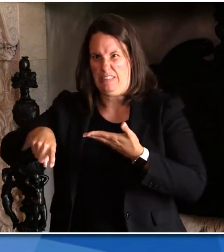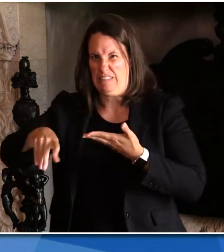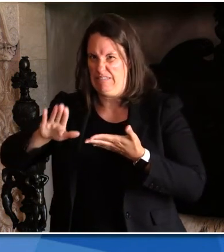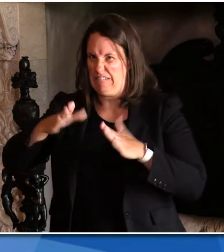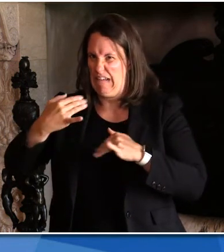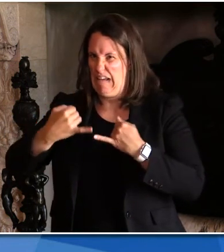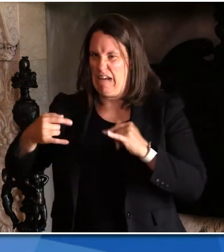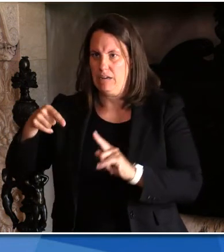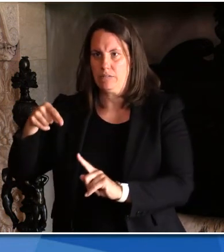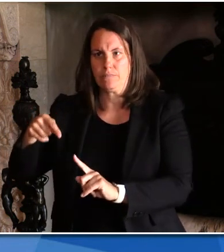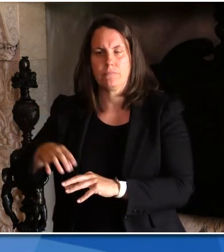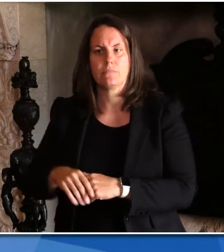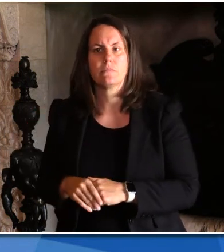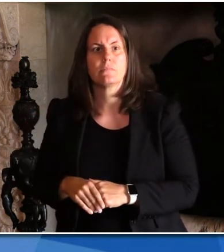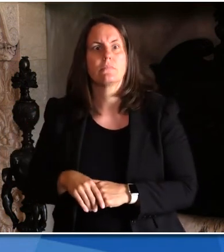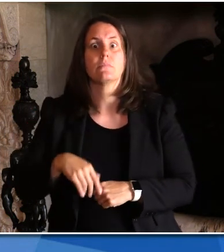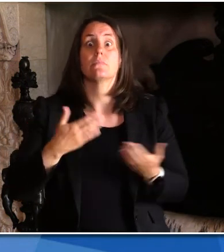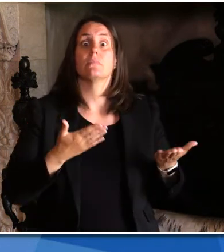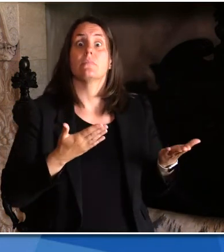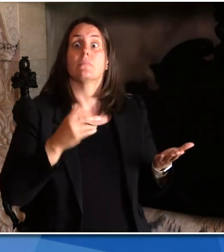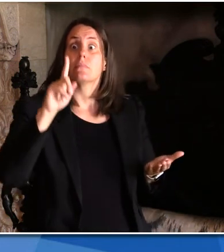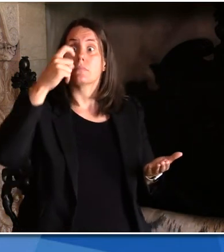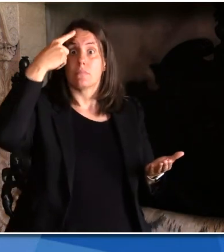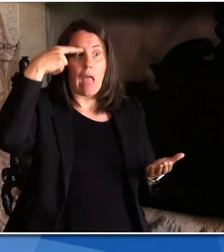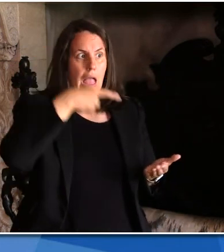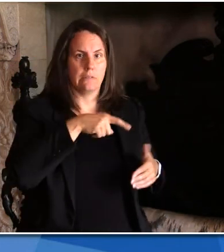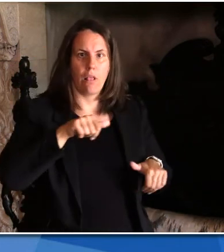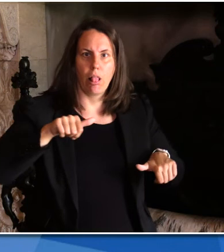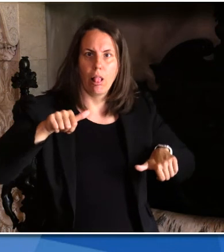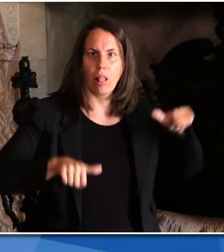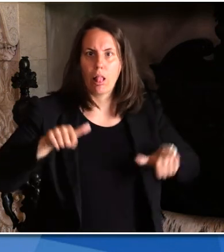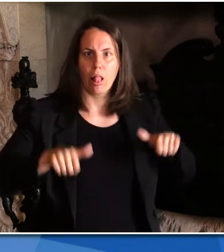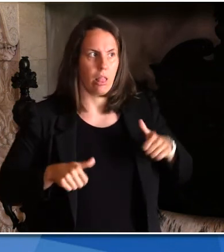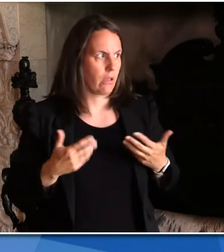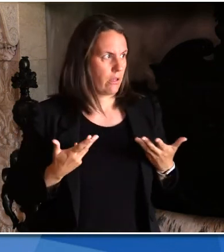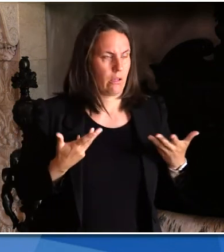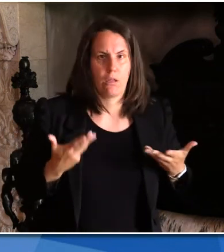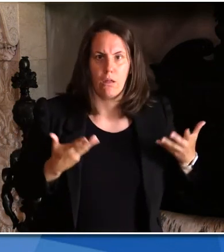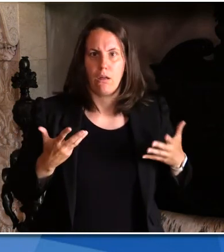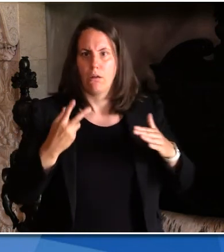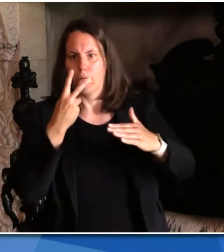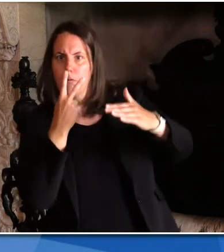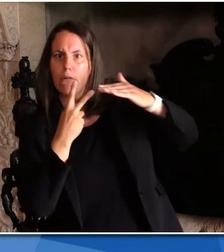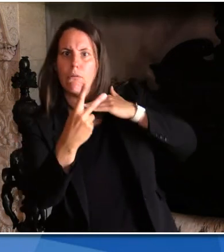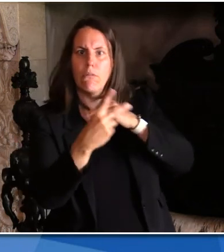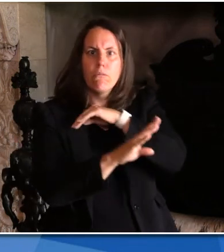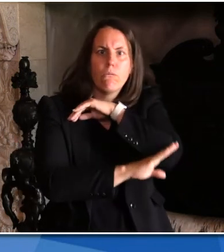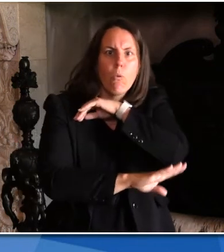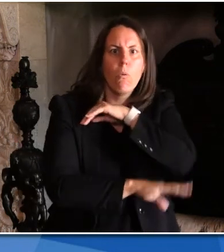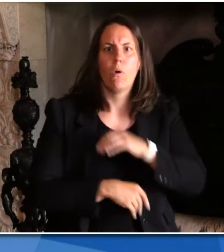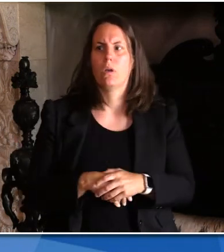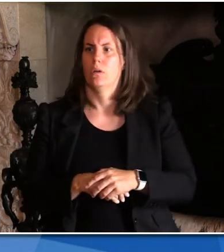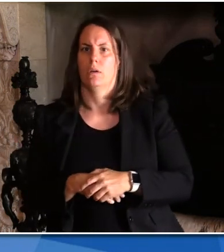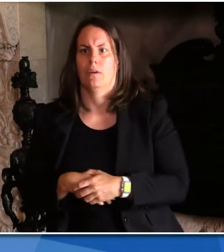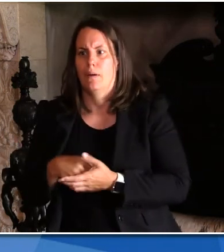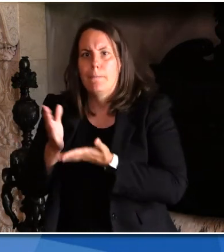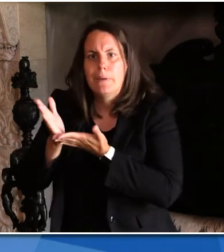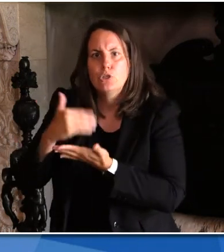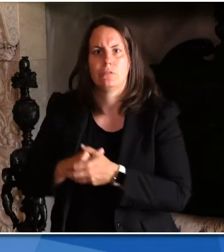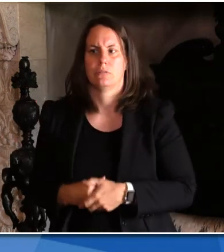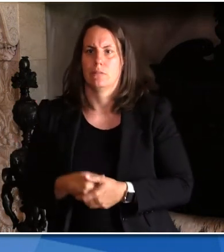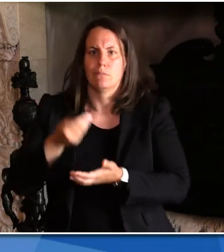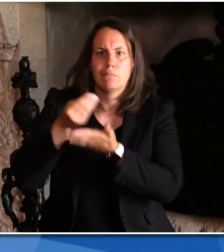unprecedented uncertainty given the economic challenges right now and uncertain state budget. Governor, how do you